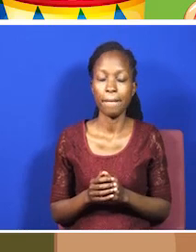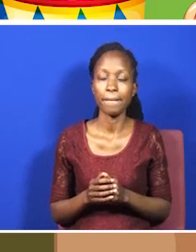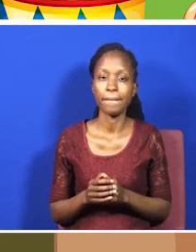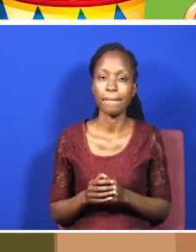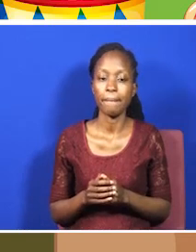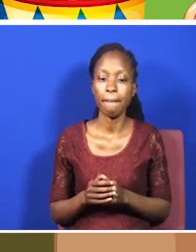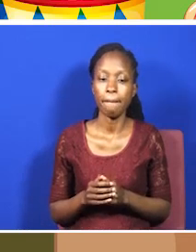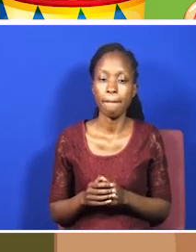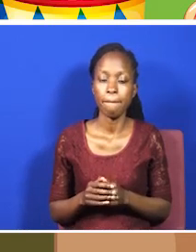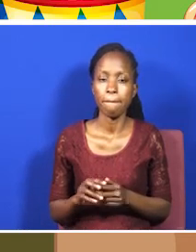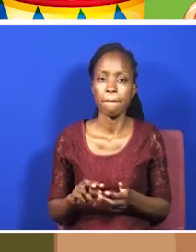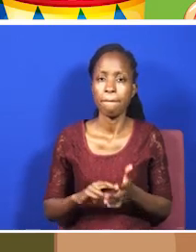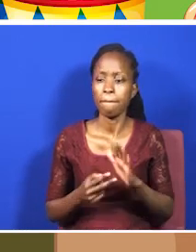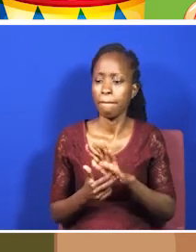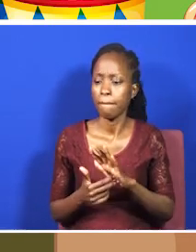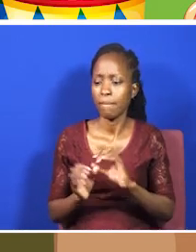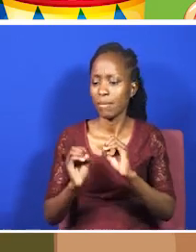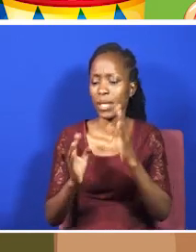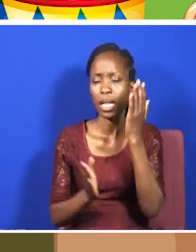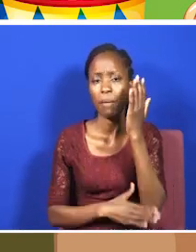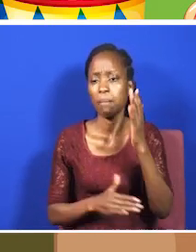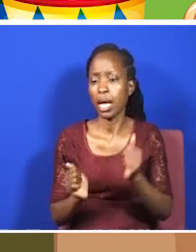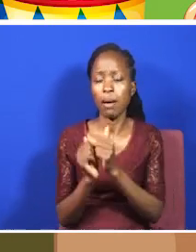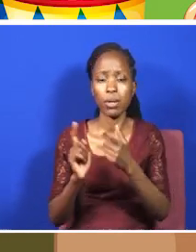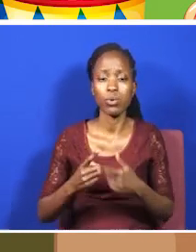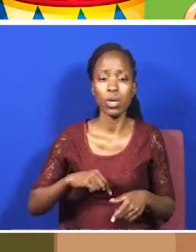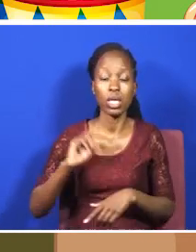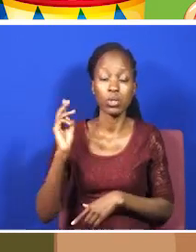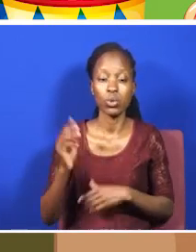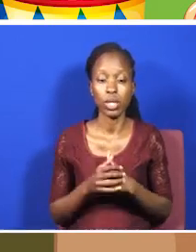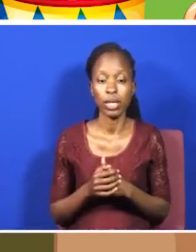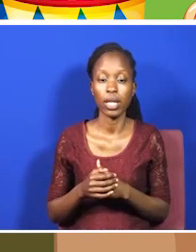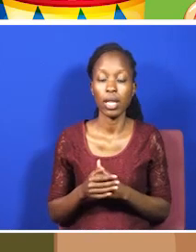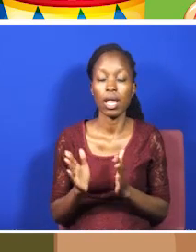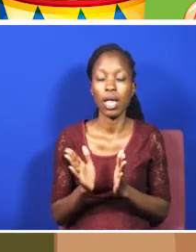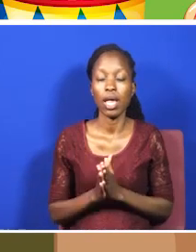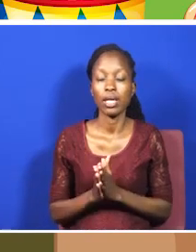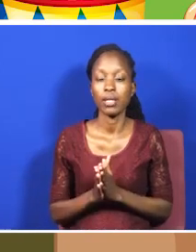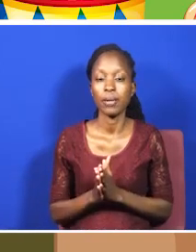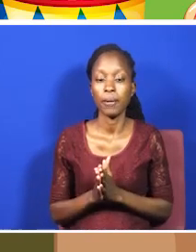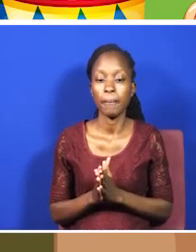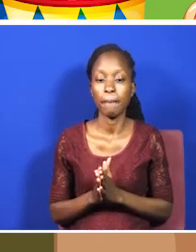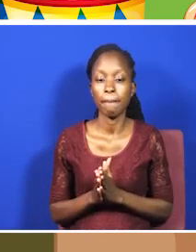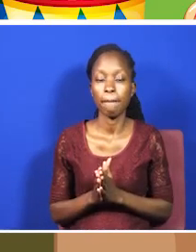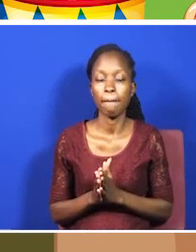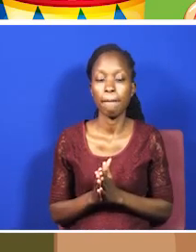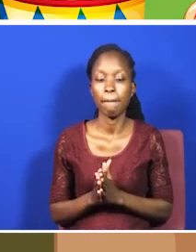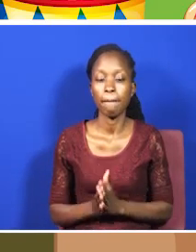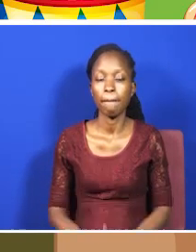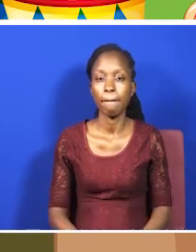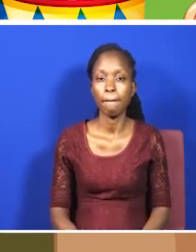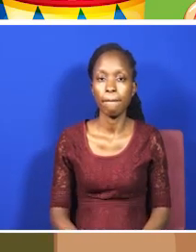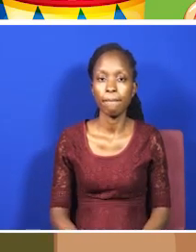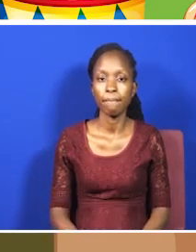We will be secured. That means no bad thing will happen to us.